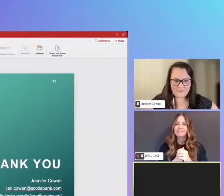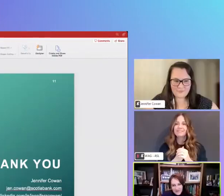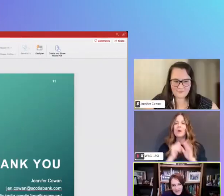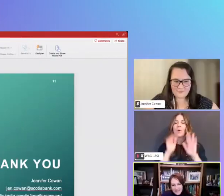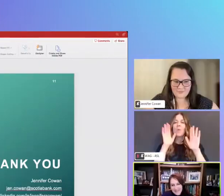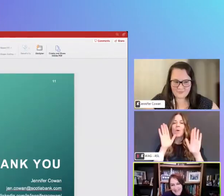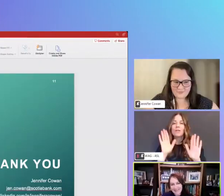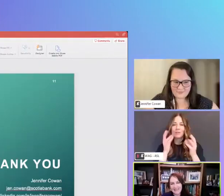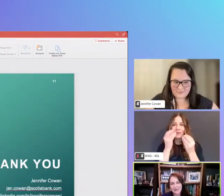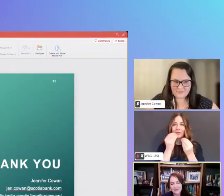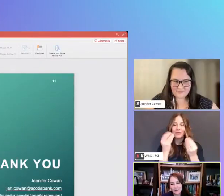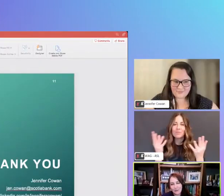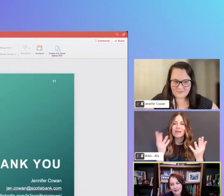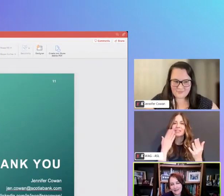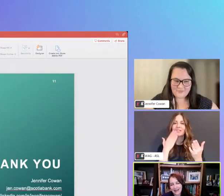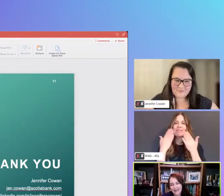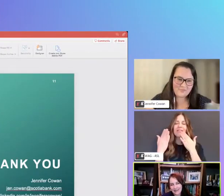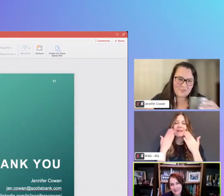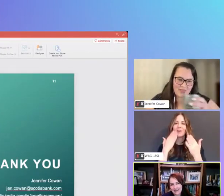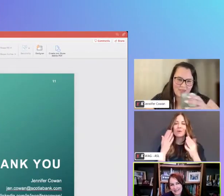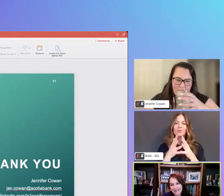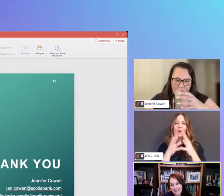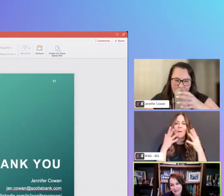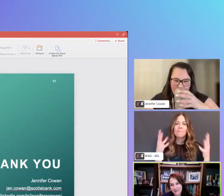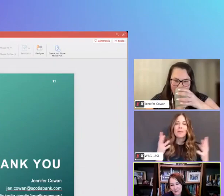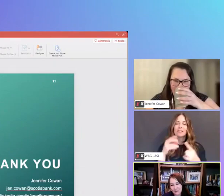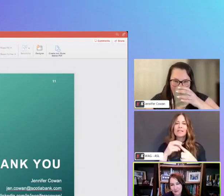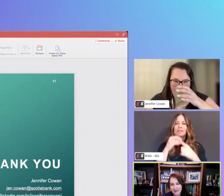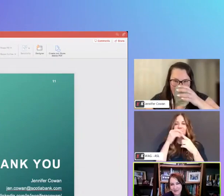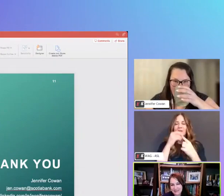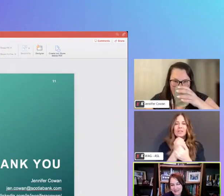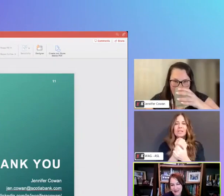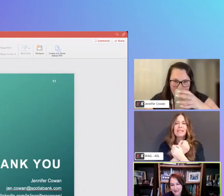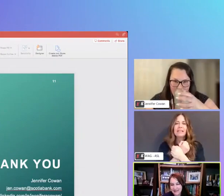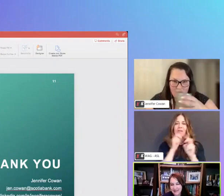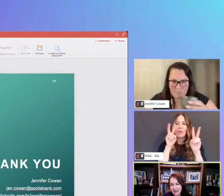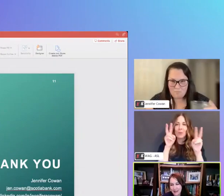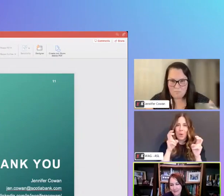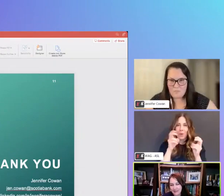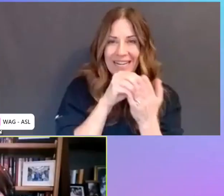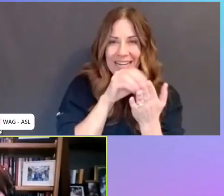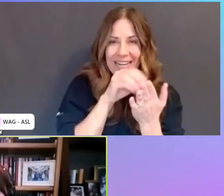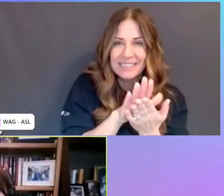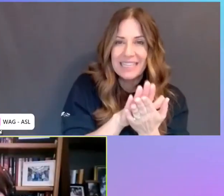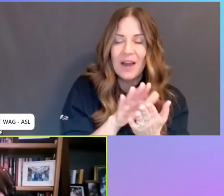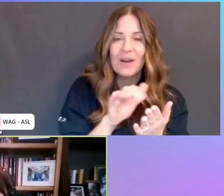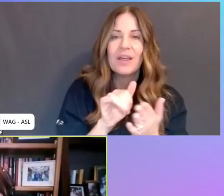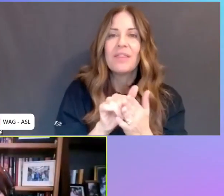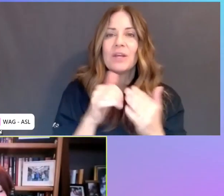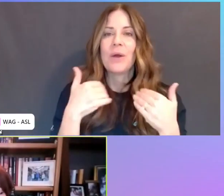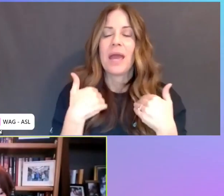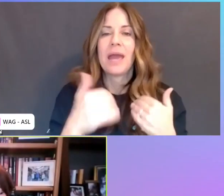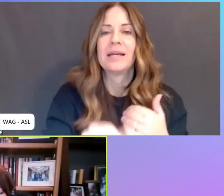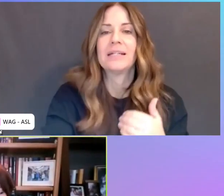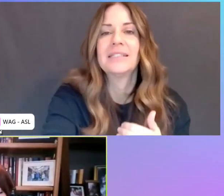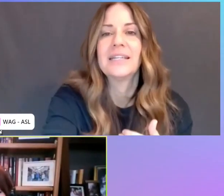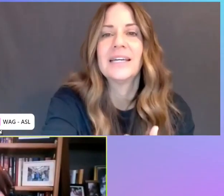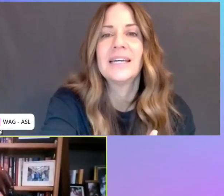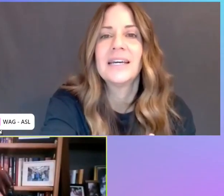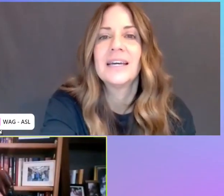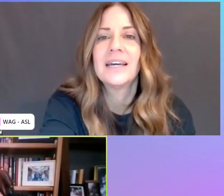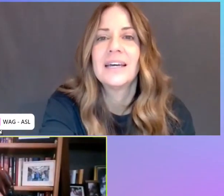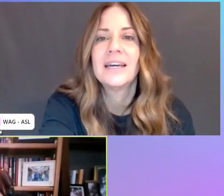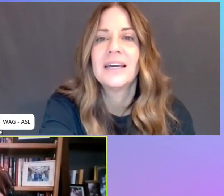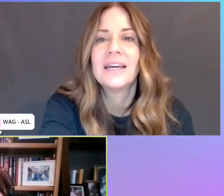Wonderful information. Thank you so much. I especially love the quote, and I took it down, that you had up there from Gina